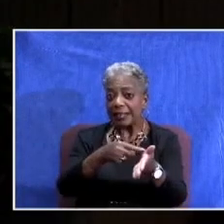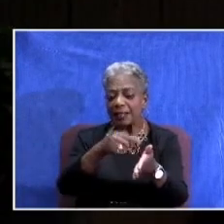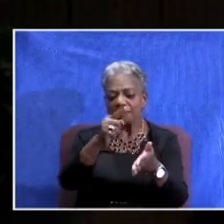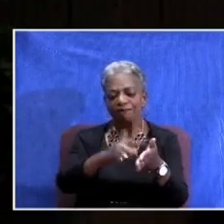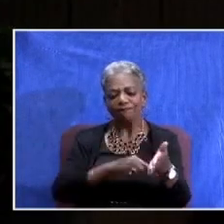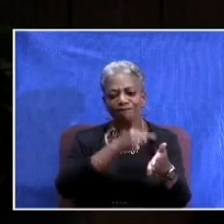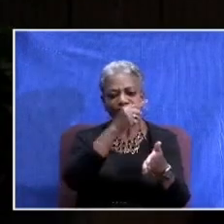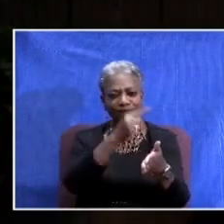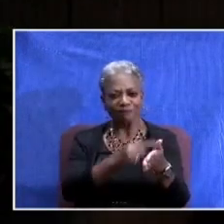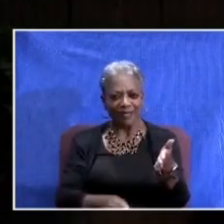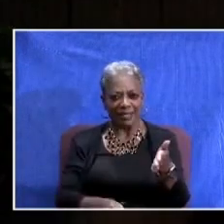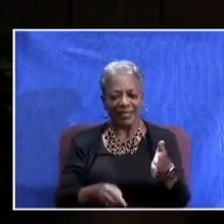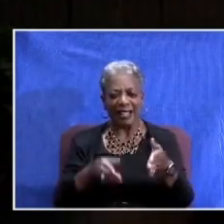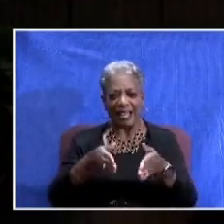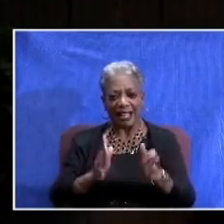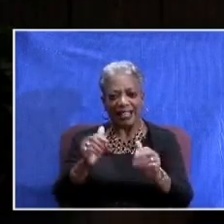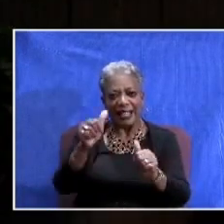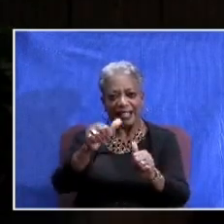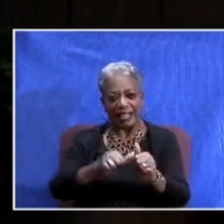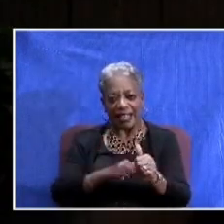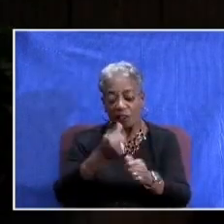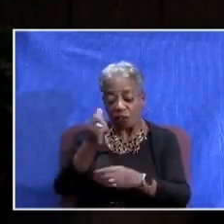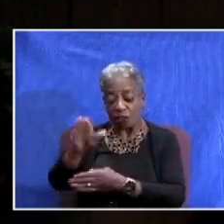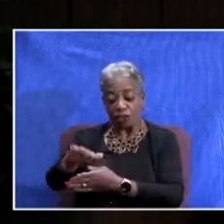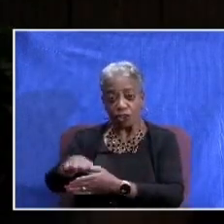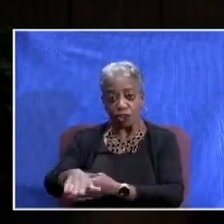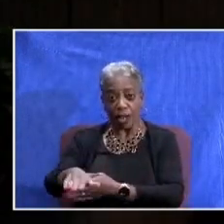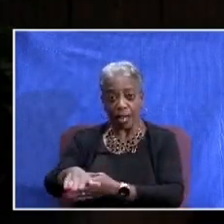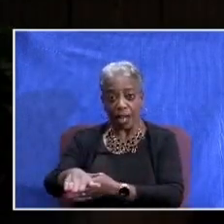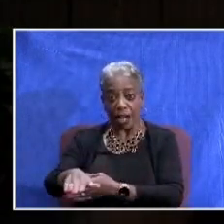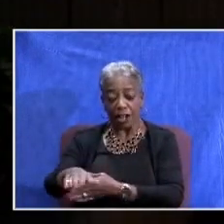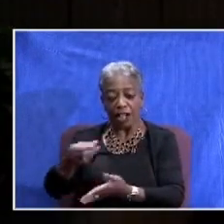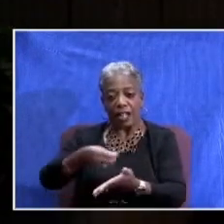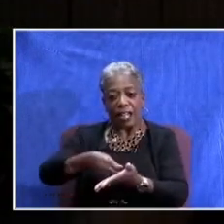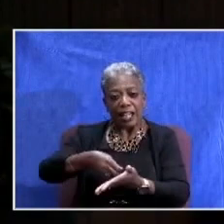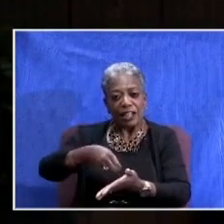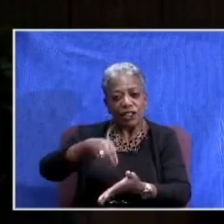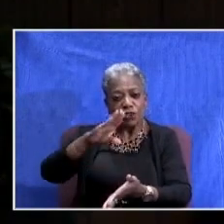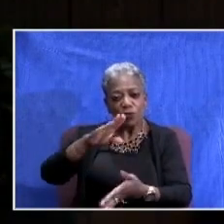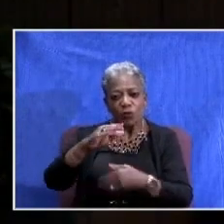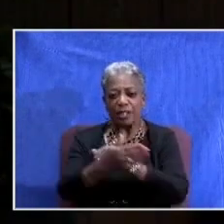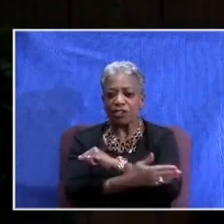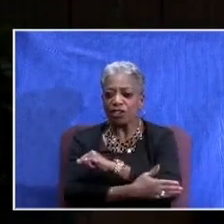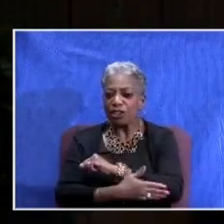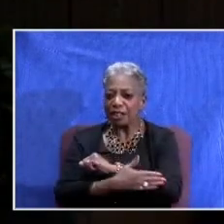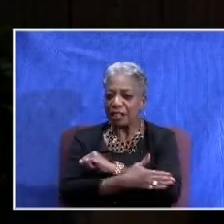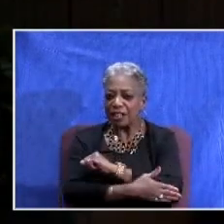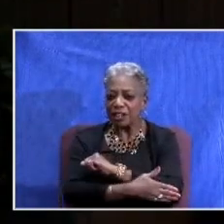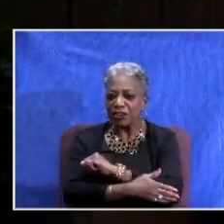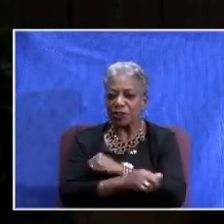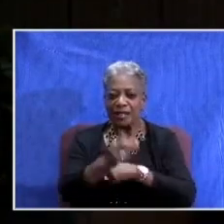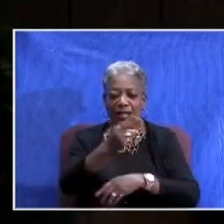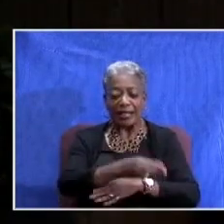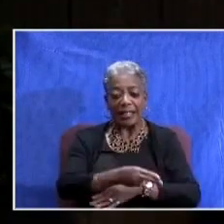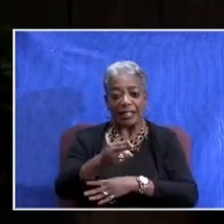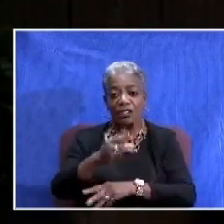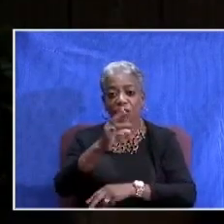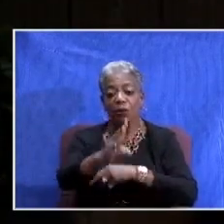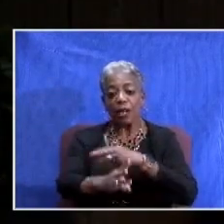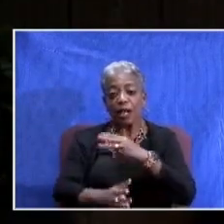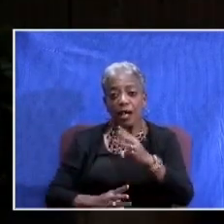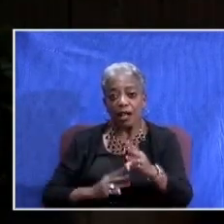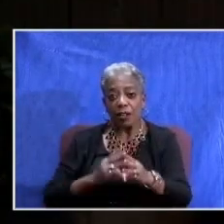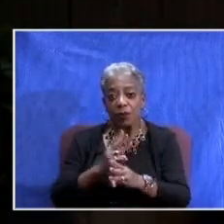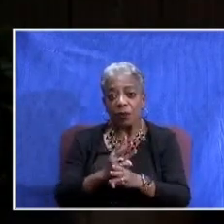And let every child in this the richest country in the history of the world, which is also